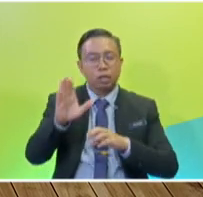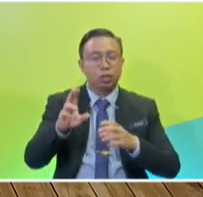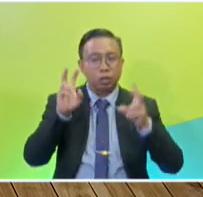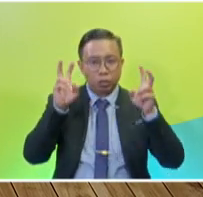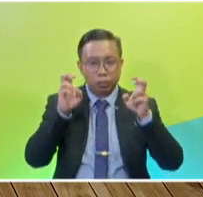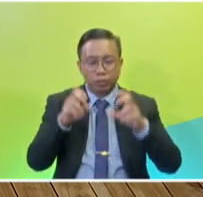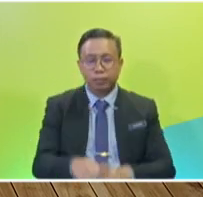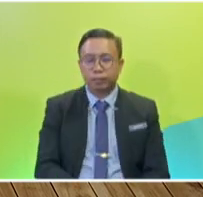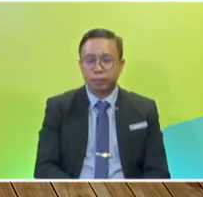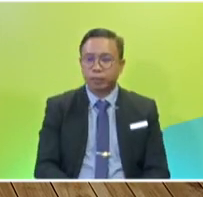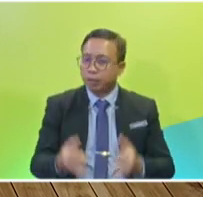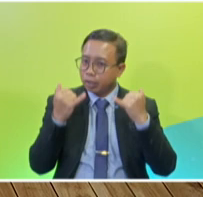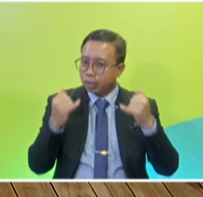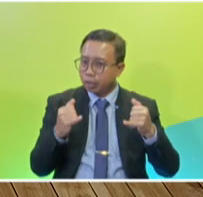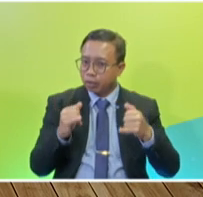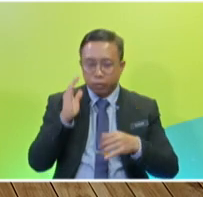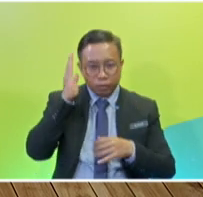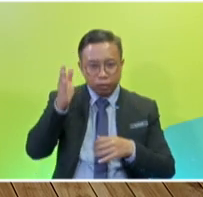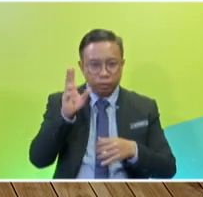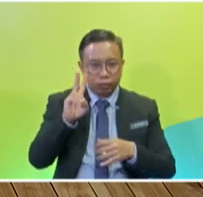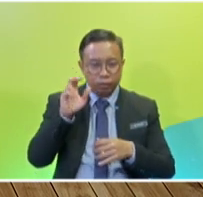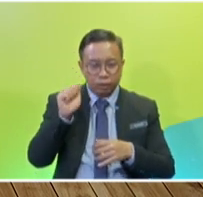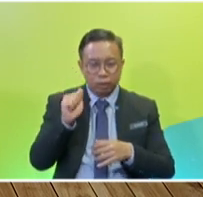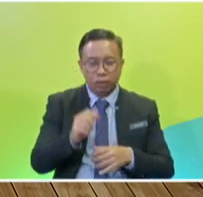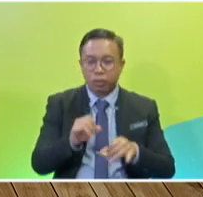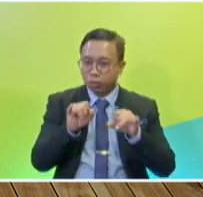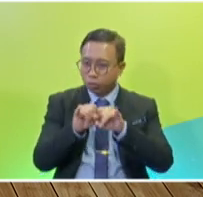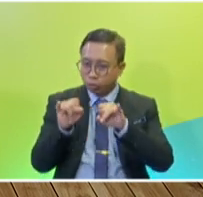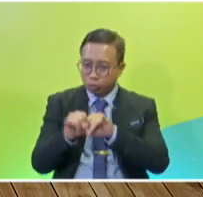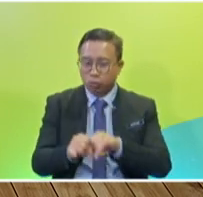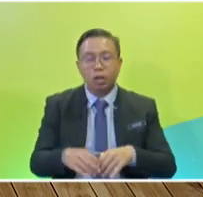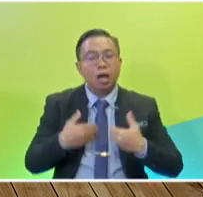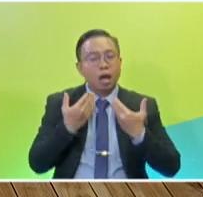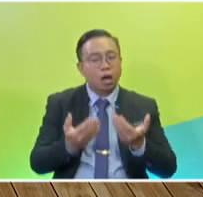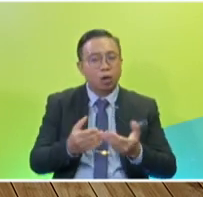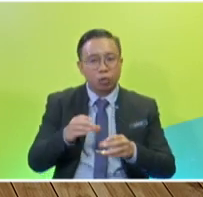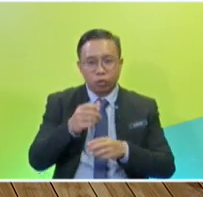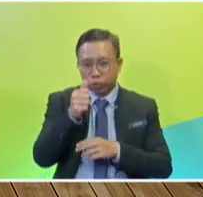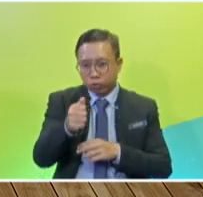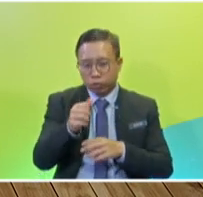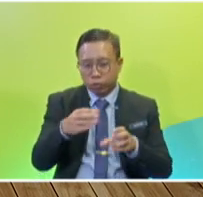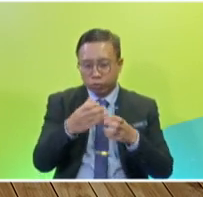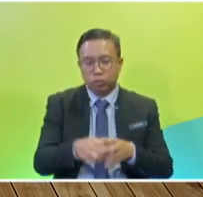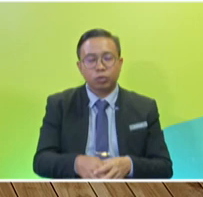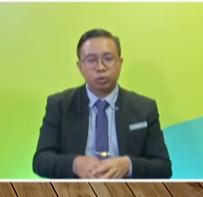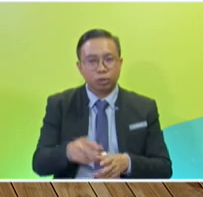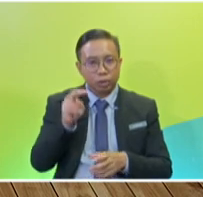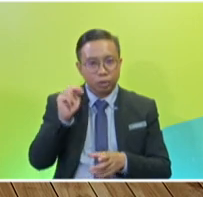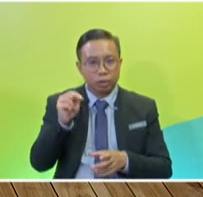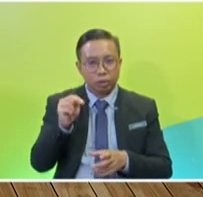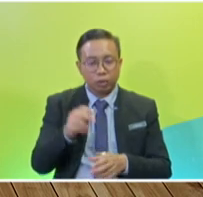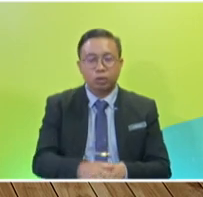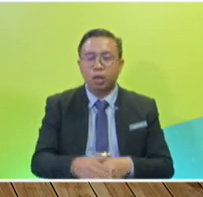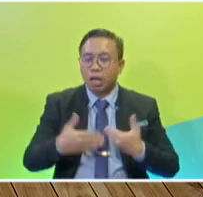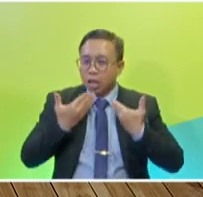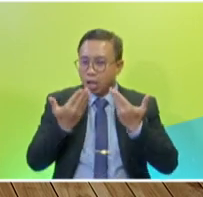sentence. Mm-hmm. Now, that will be your VA2. And how do you do example? You need to use either